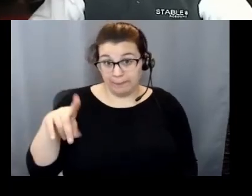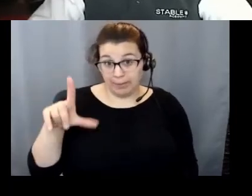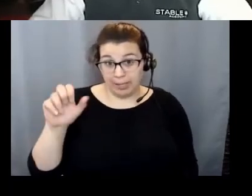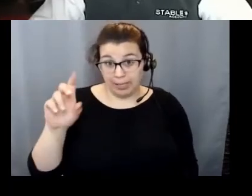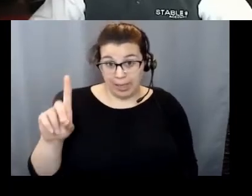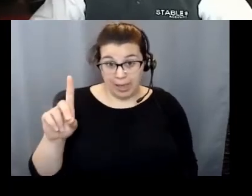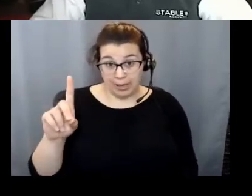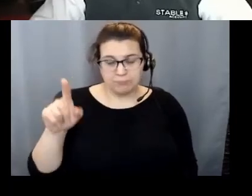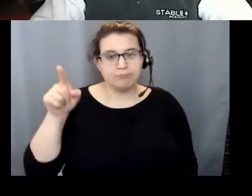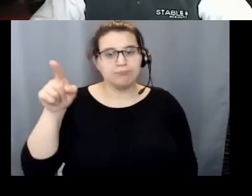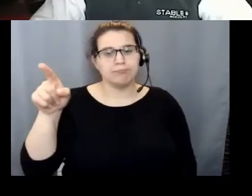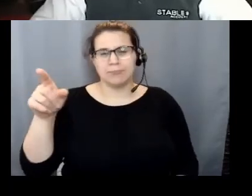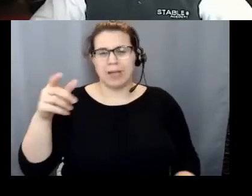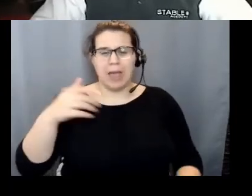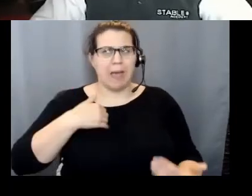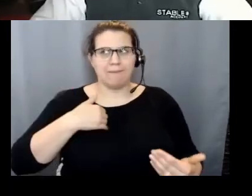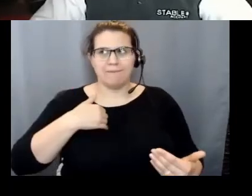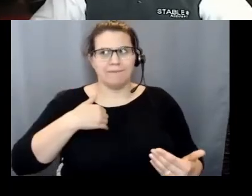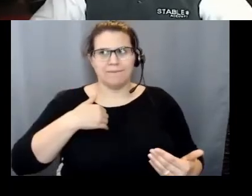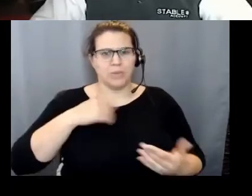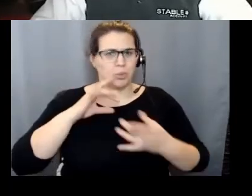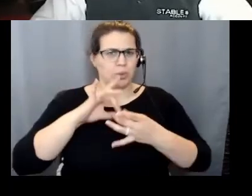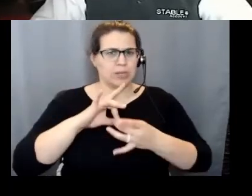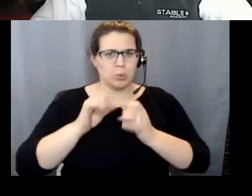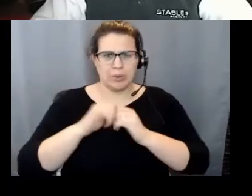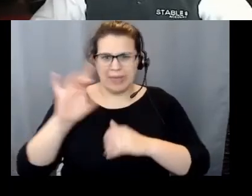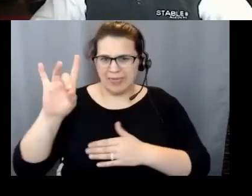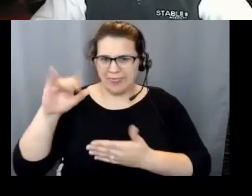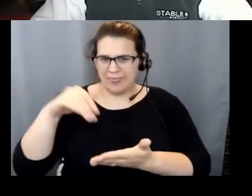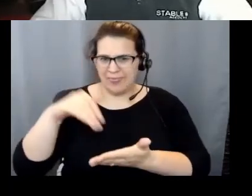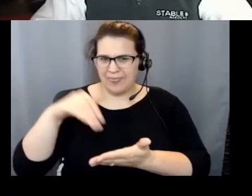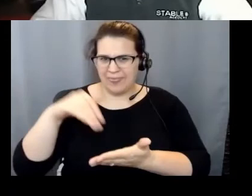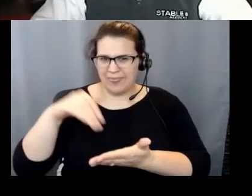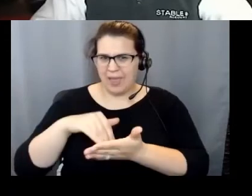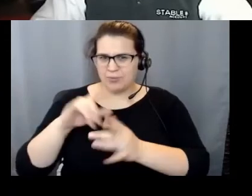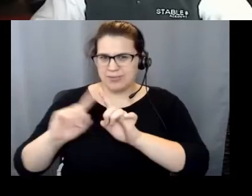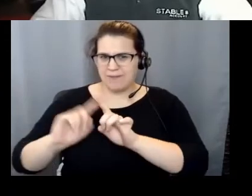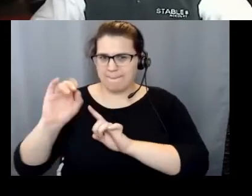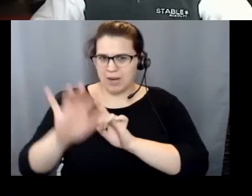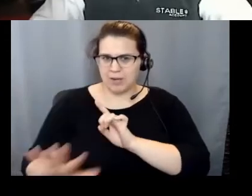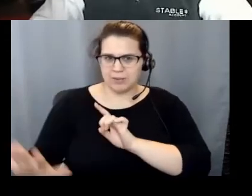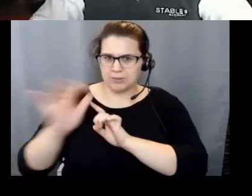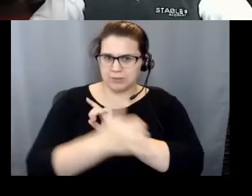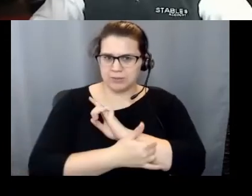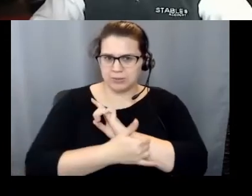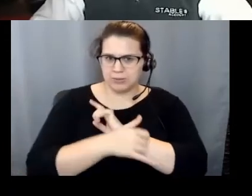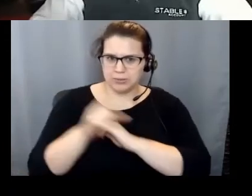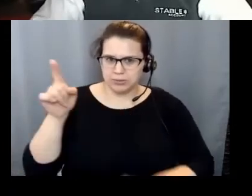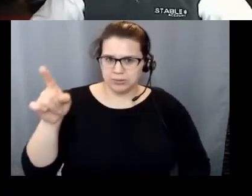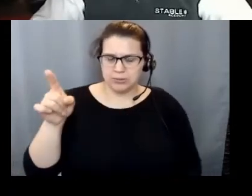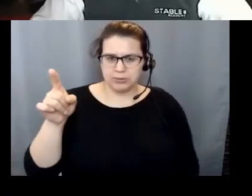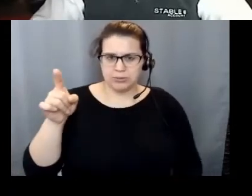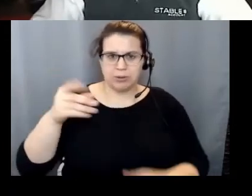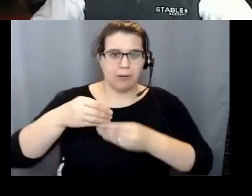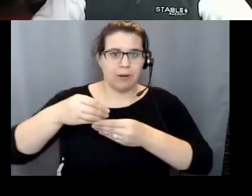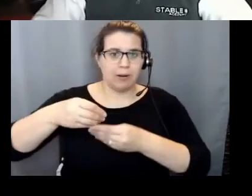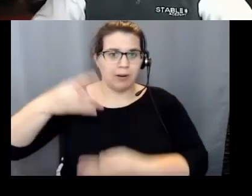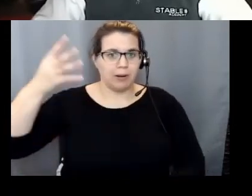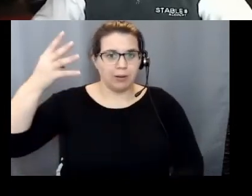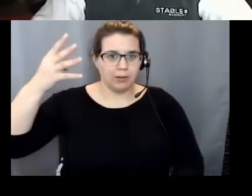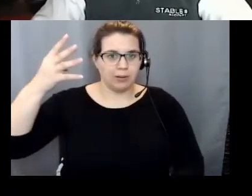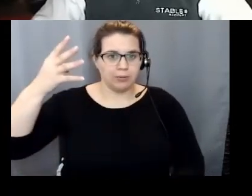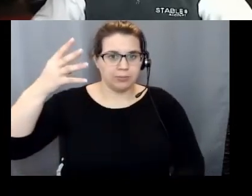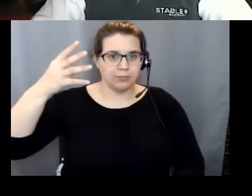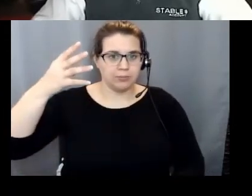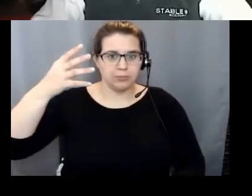has relationships with over 8,000 different banks nationally, will give you a list to select from